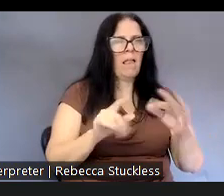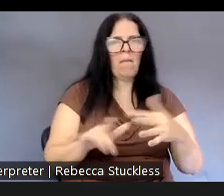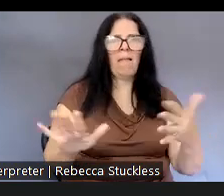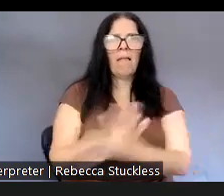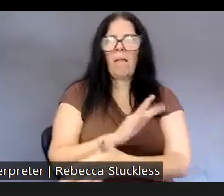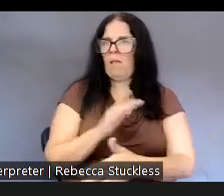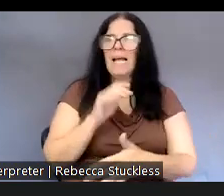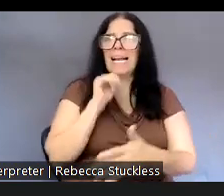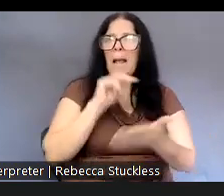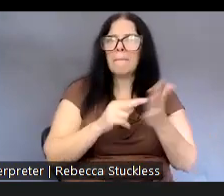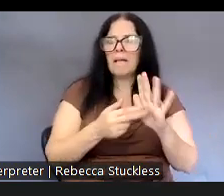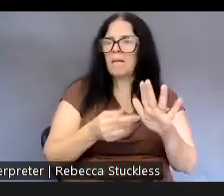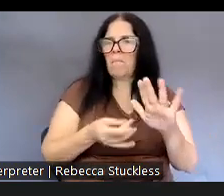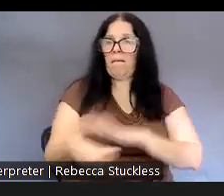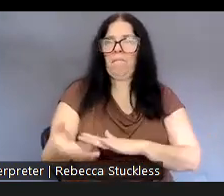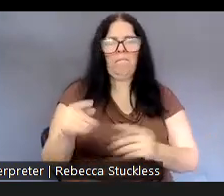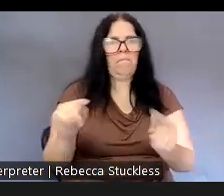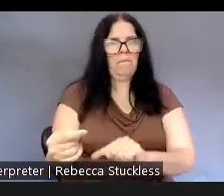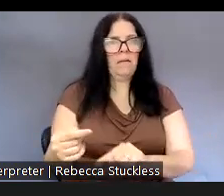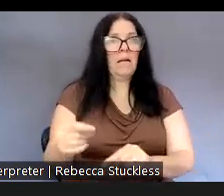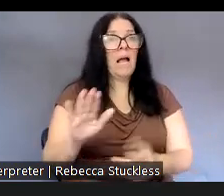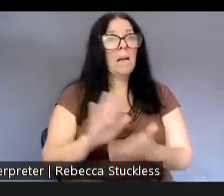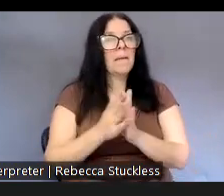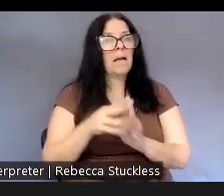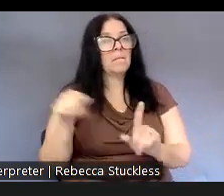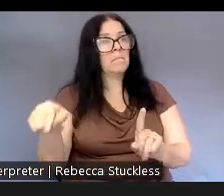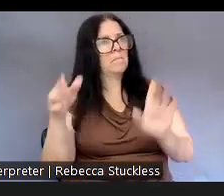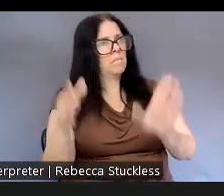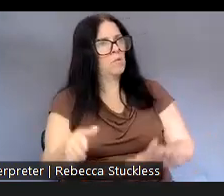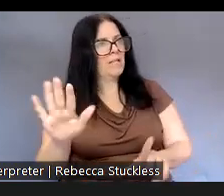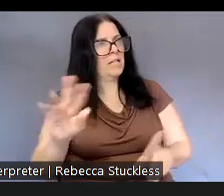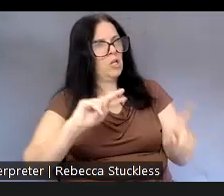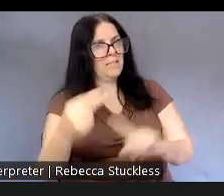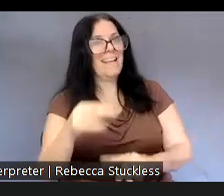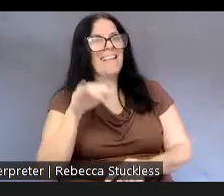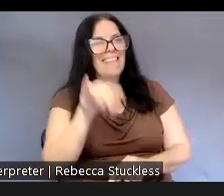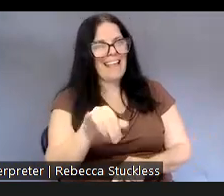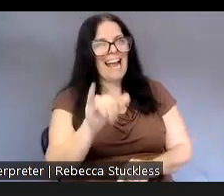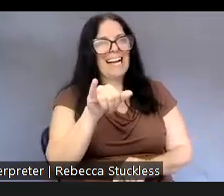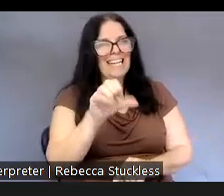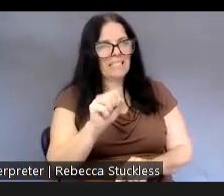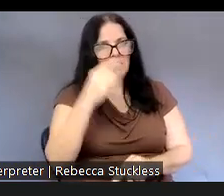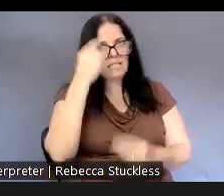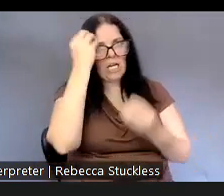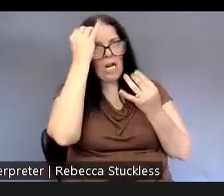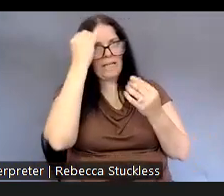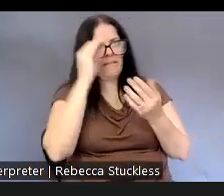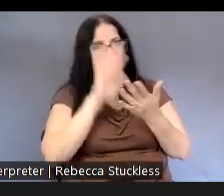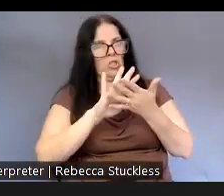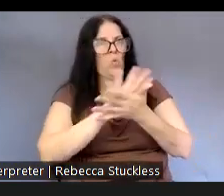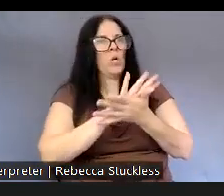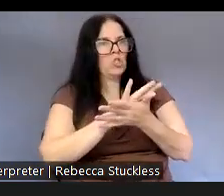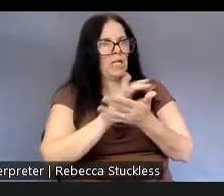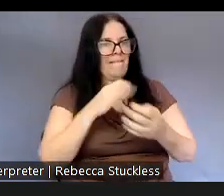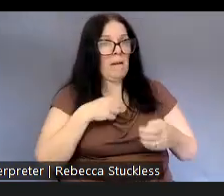of the recipient's subjective interpretation. That is the cognitive distortion of emotional reasoning.